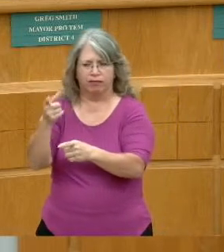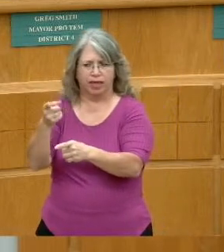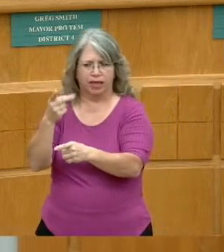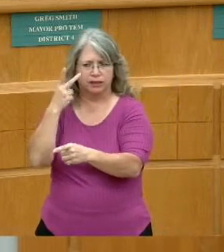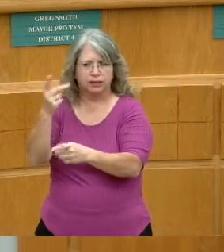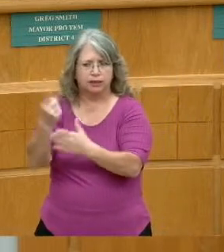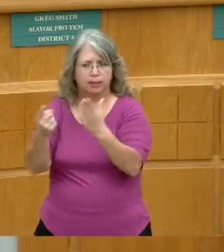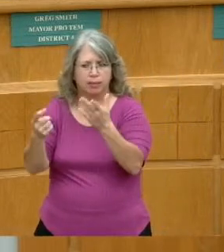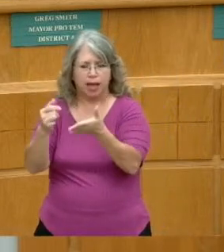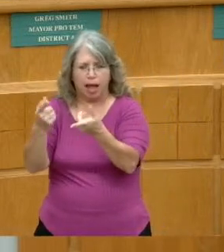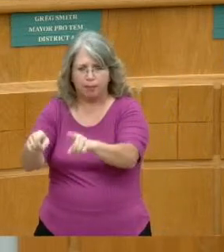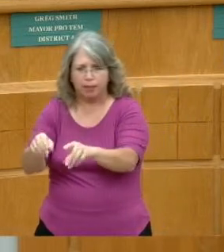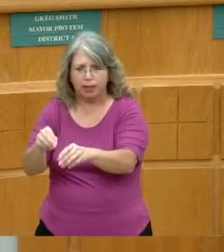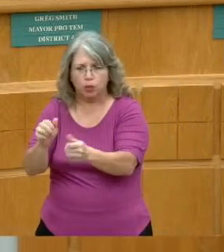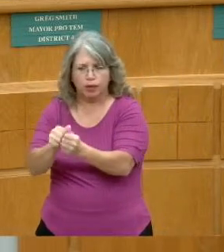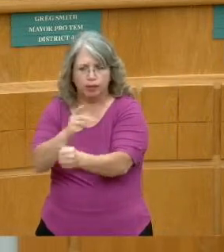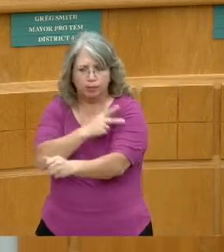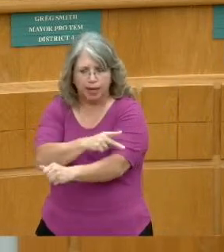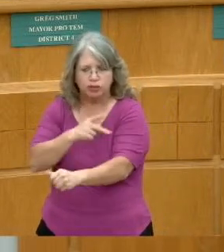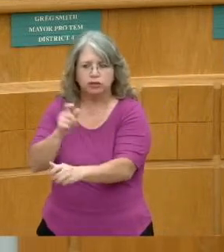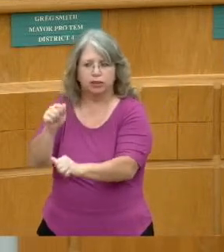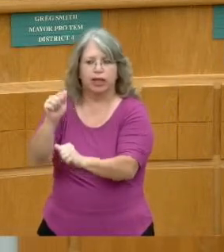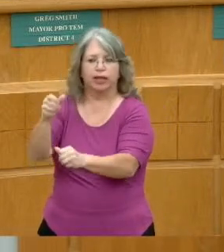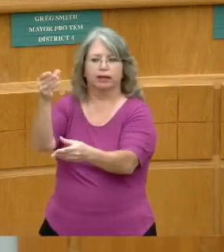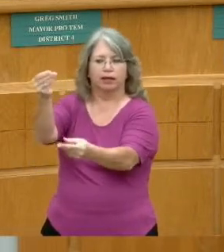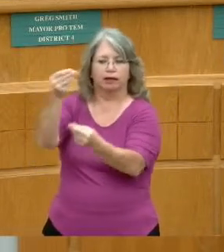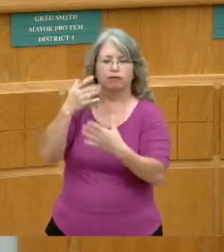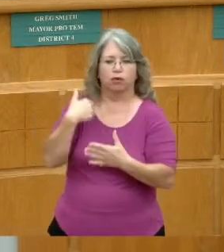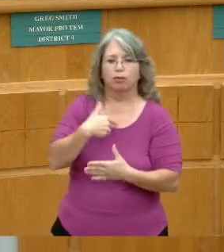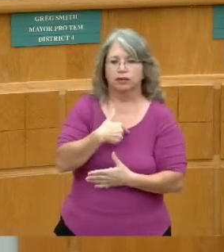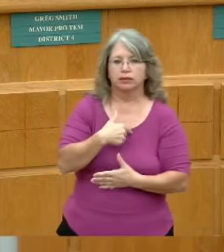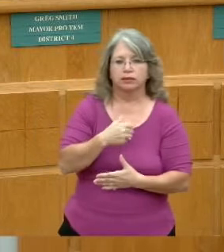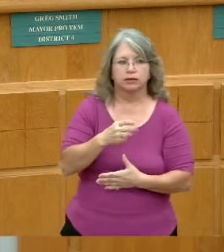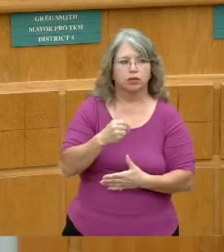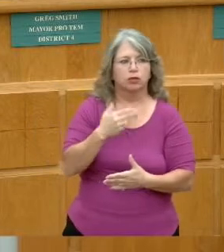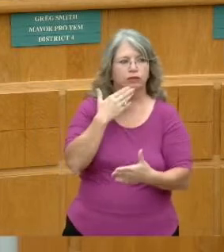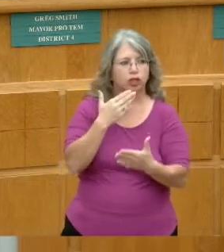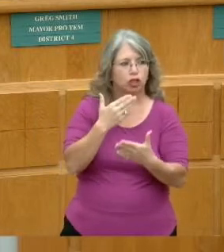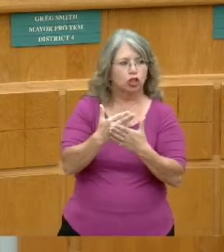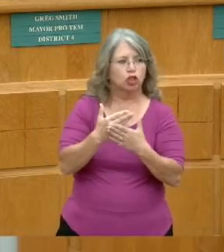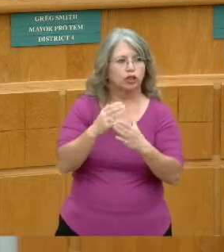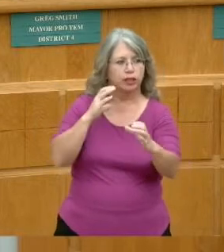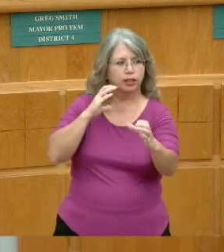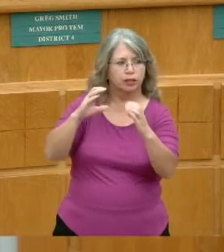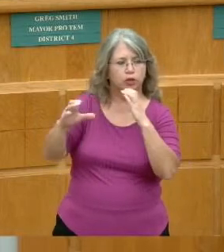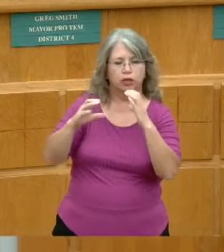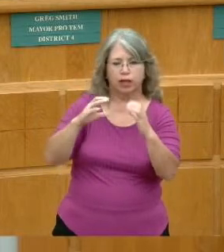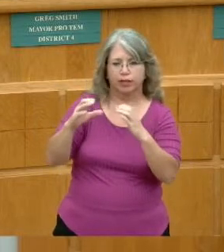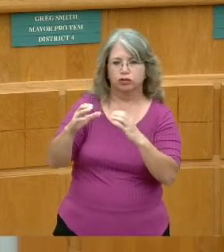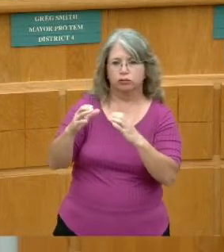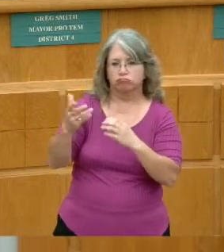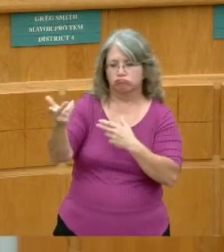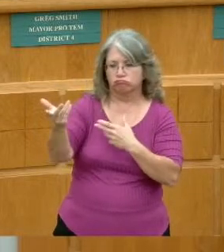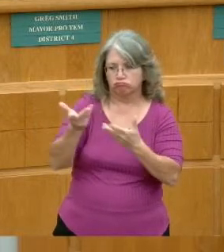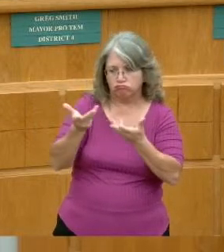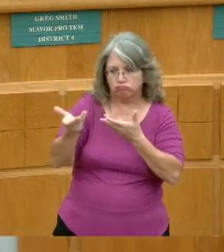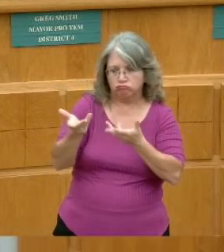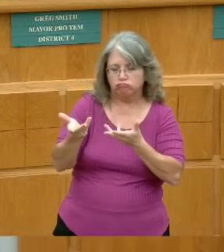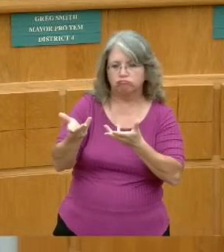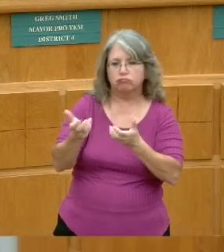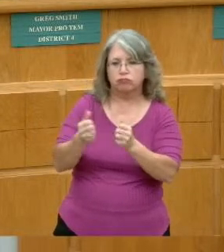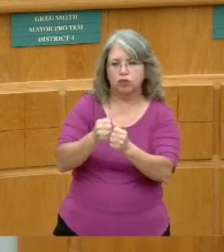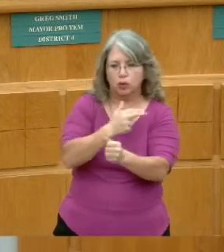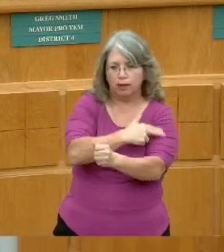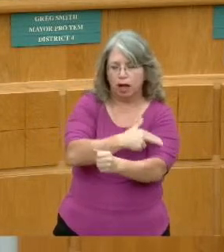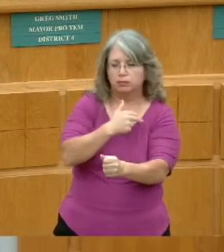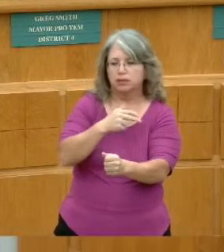know. So there's a good level of communication that's occurring there. And I look forward to our future work